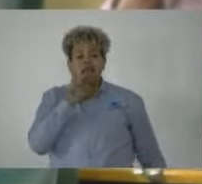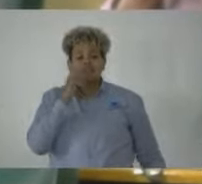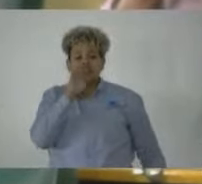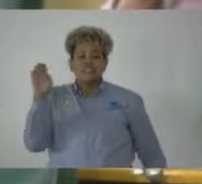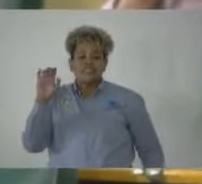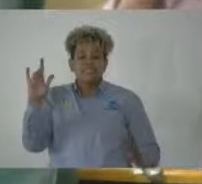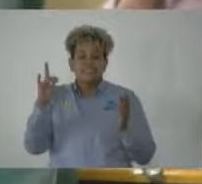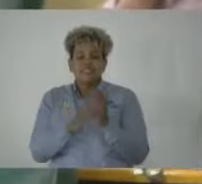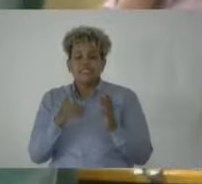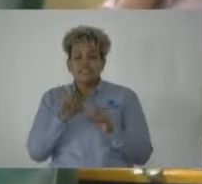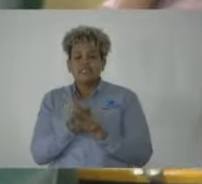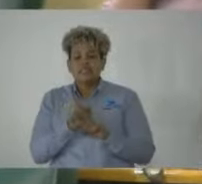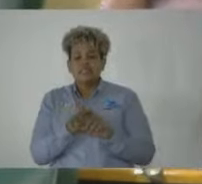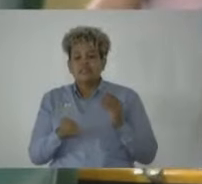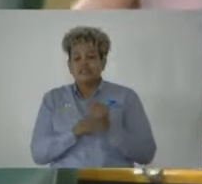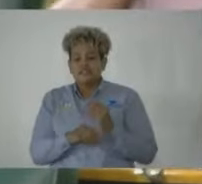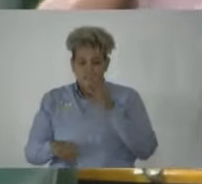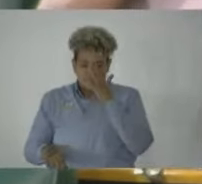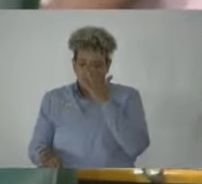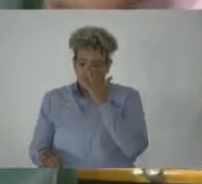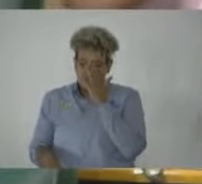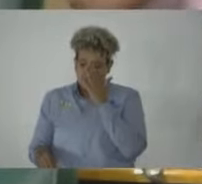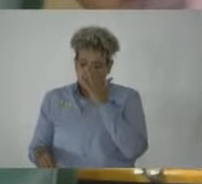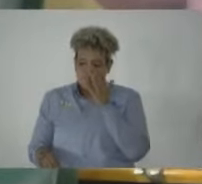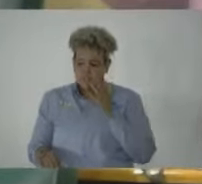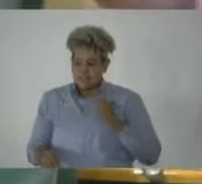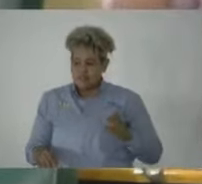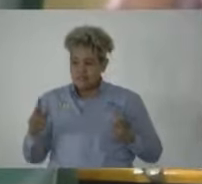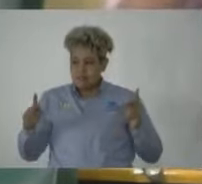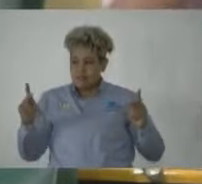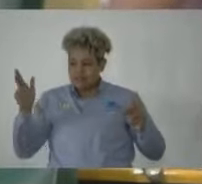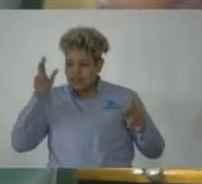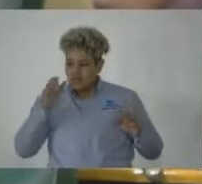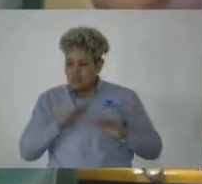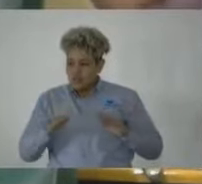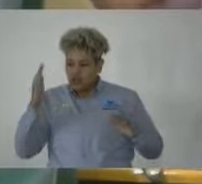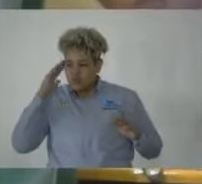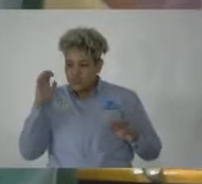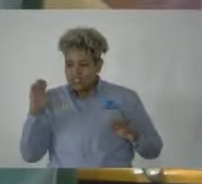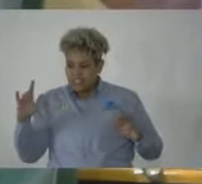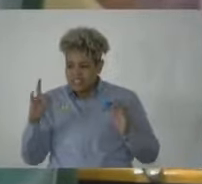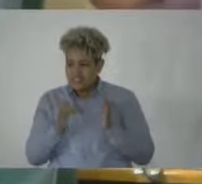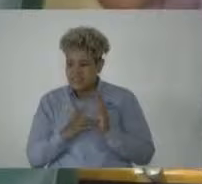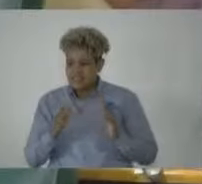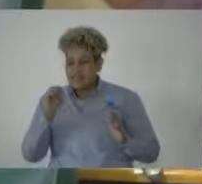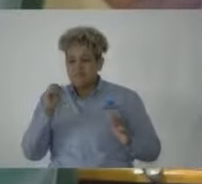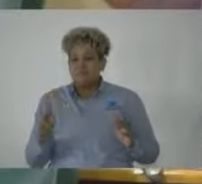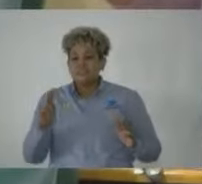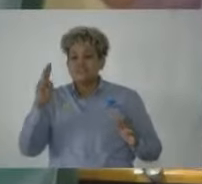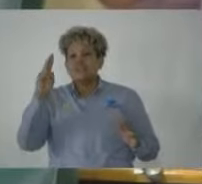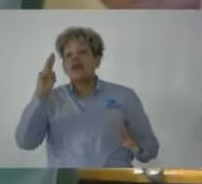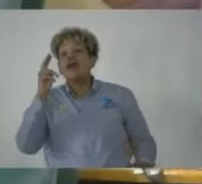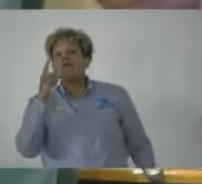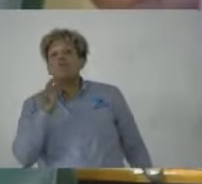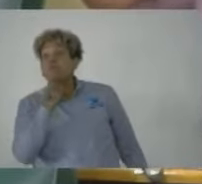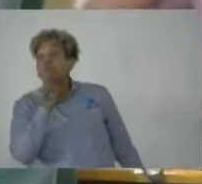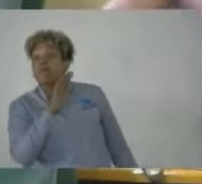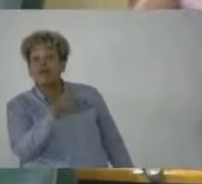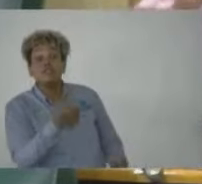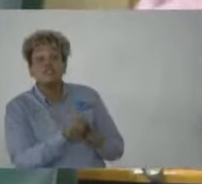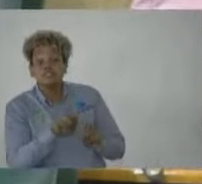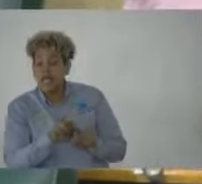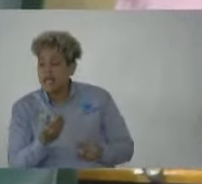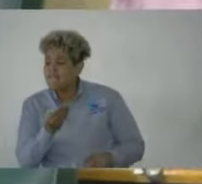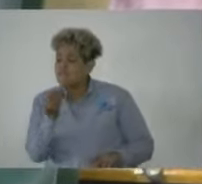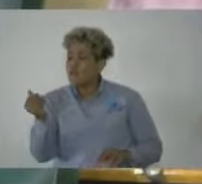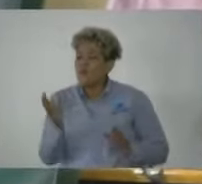Central, now, just for people listening, after people listening don't know East Central, says Mr. Peter Phillips. A few sittings